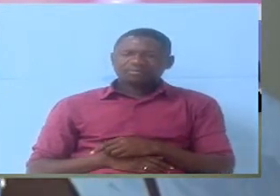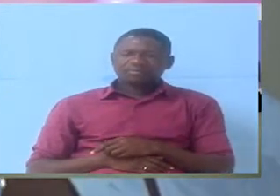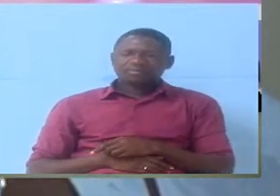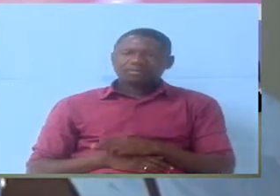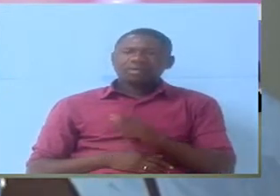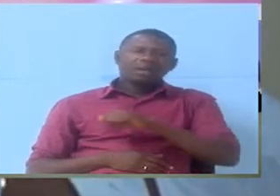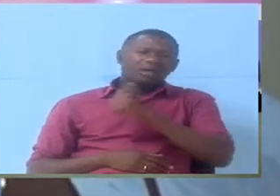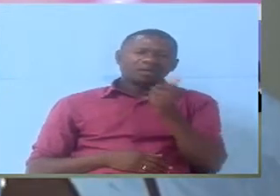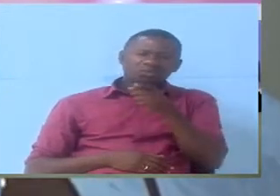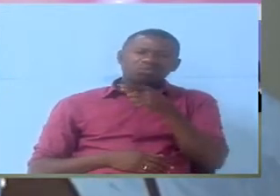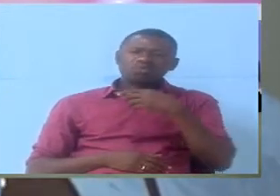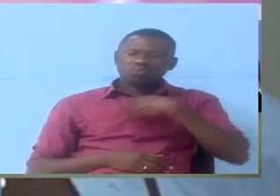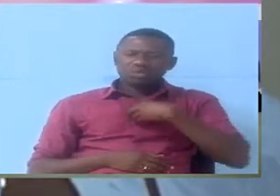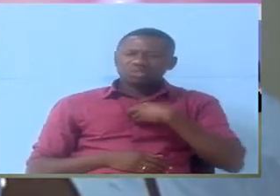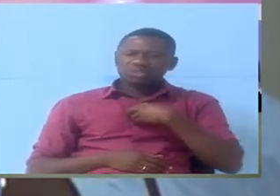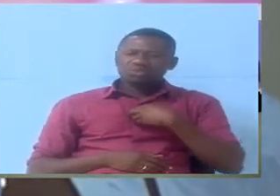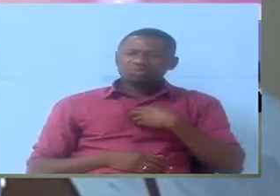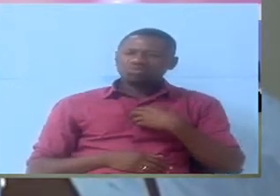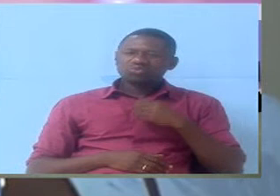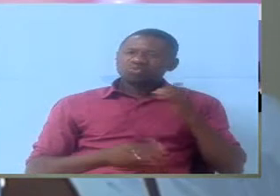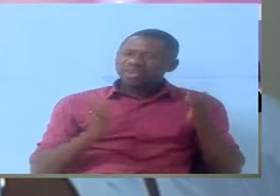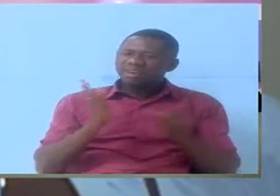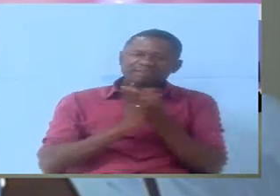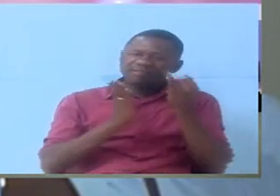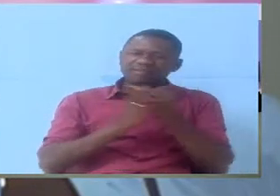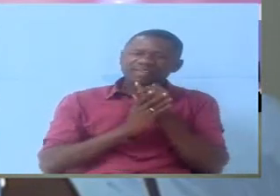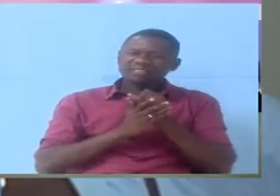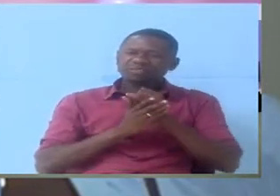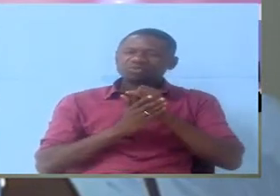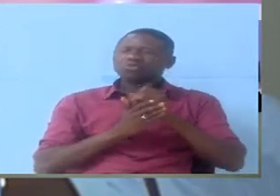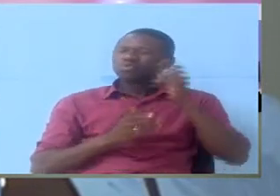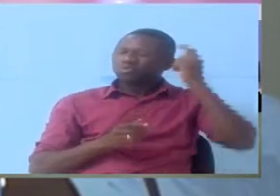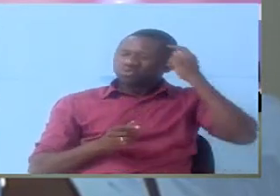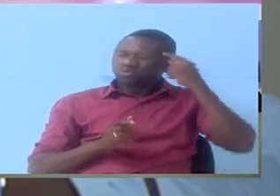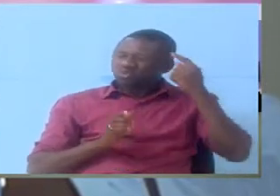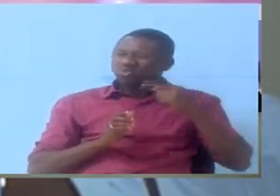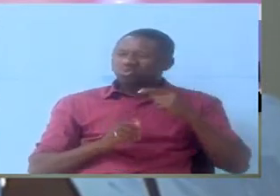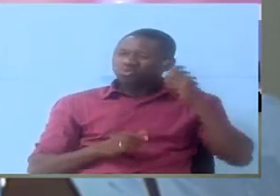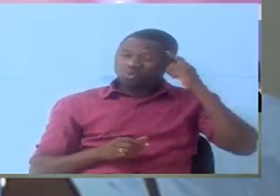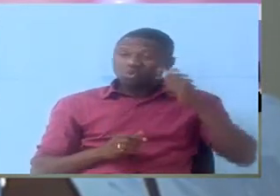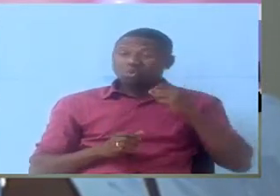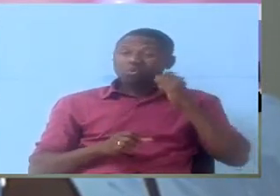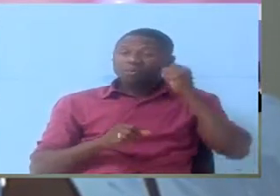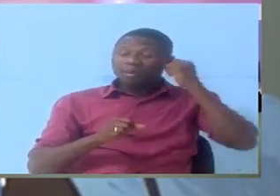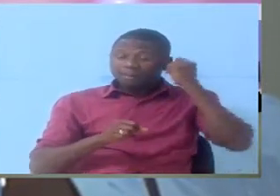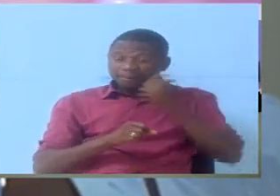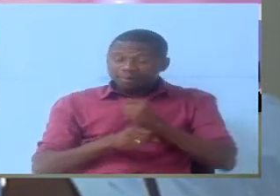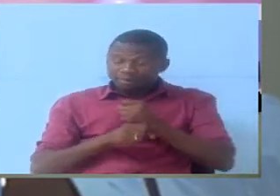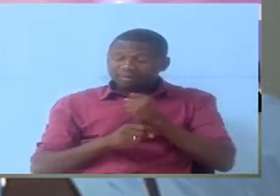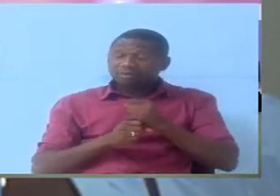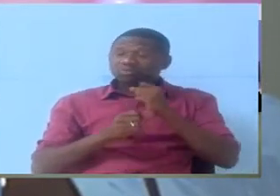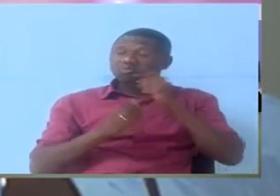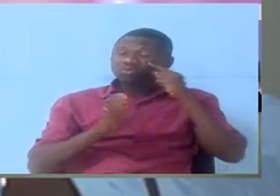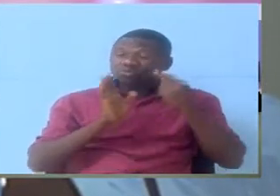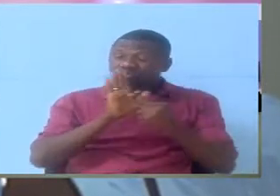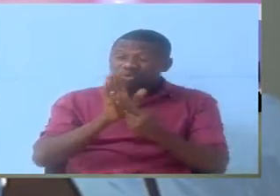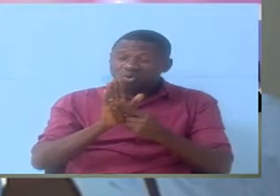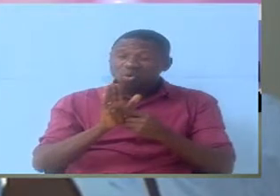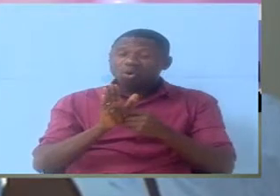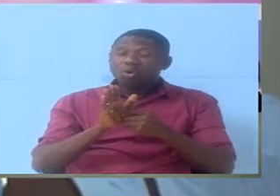you wanted to stand, to follow it up, until to reveal those who were responsible for committing such